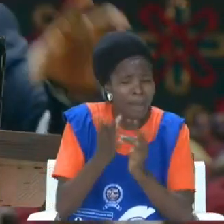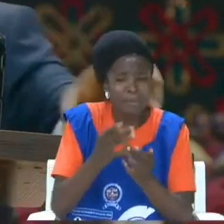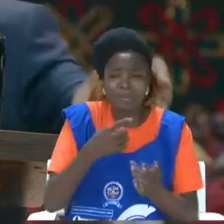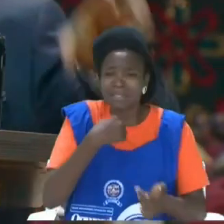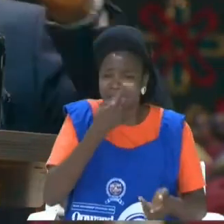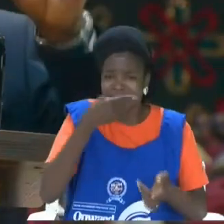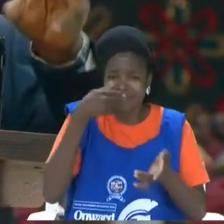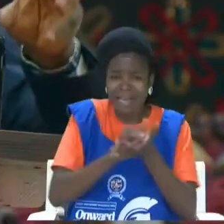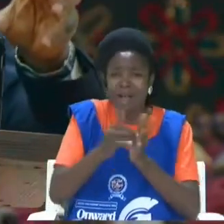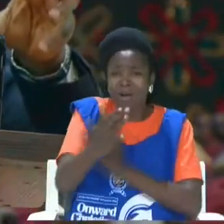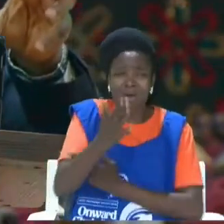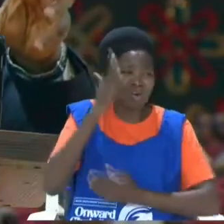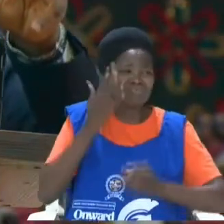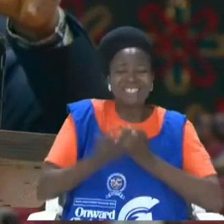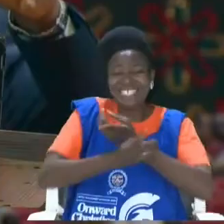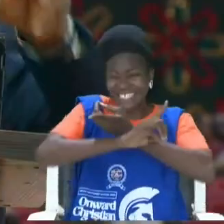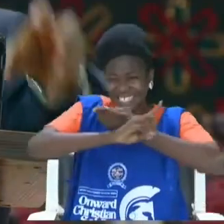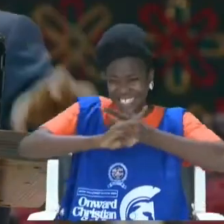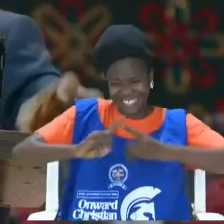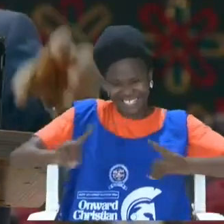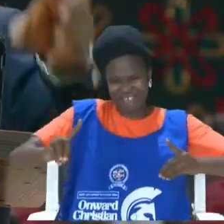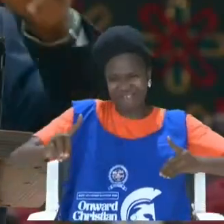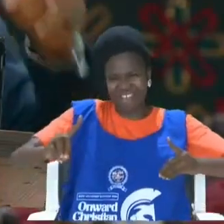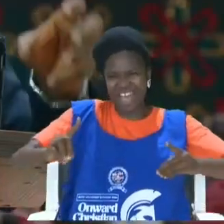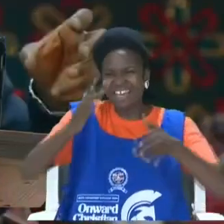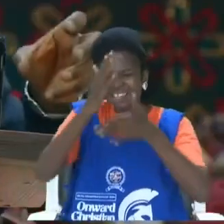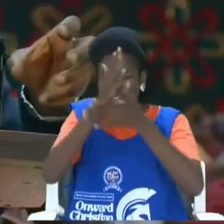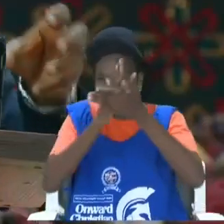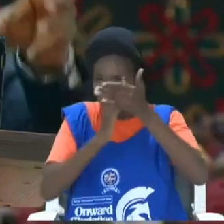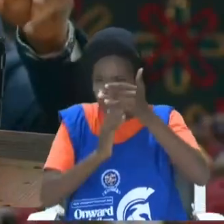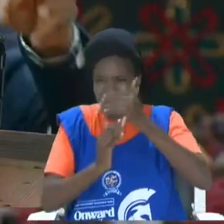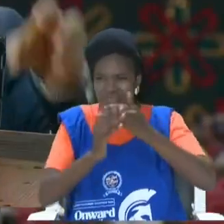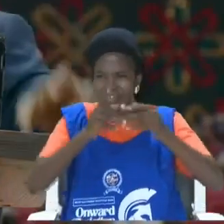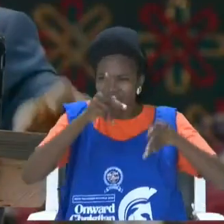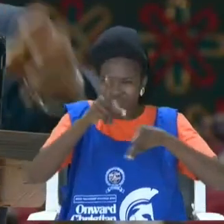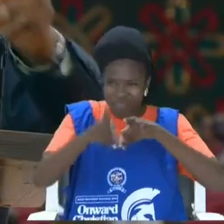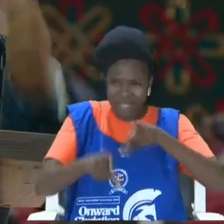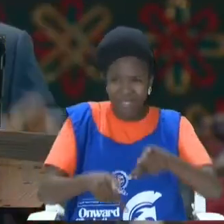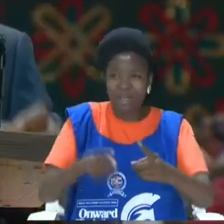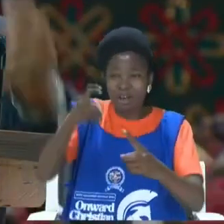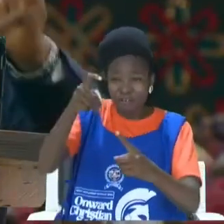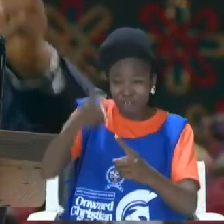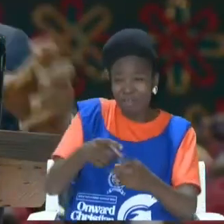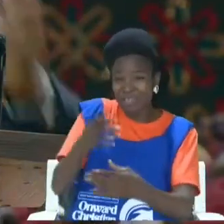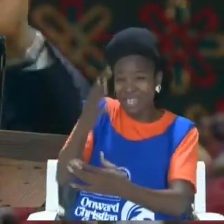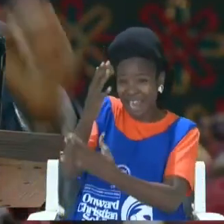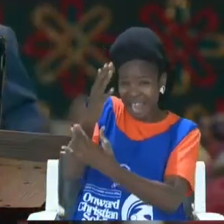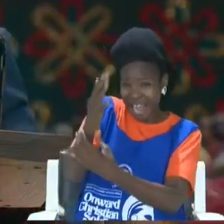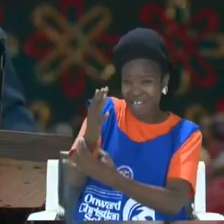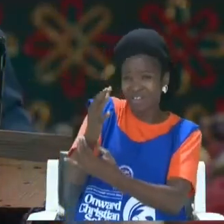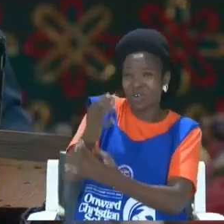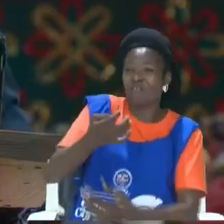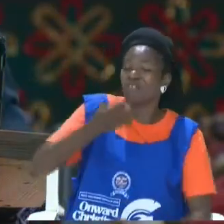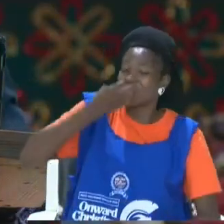God will deliver the lawful captive from the hand of the mighty and